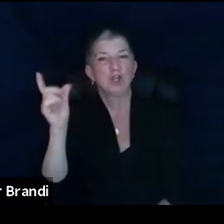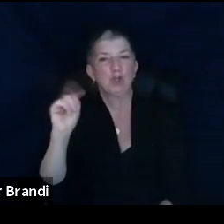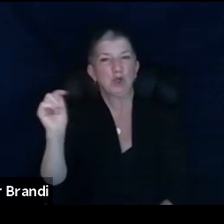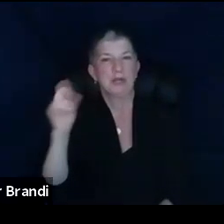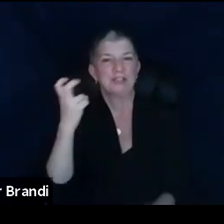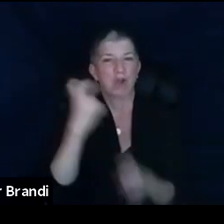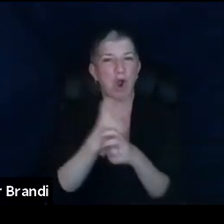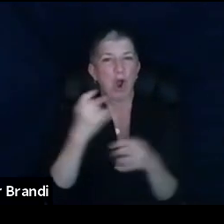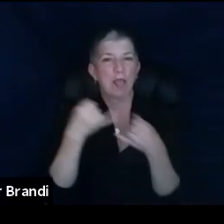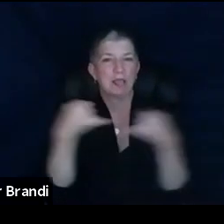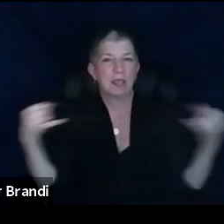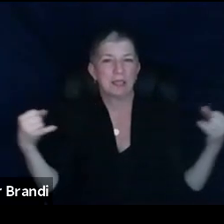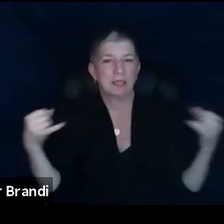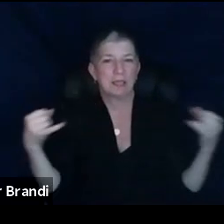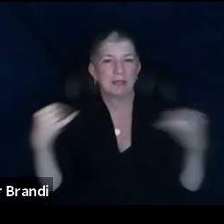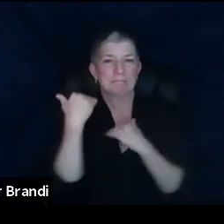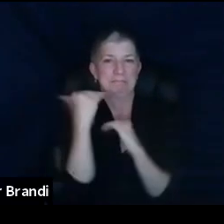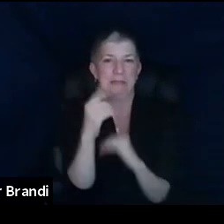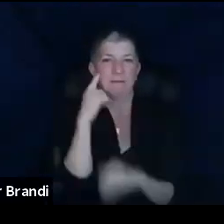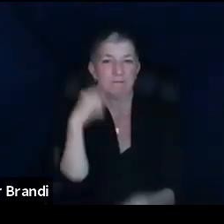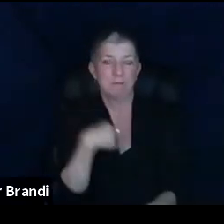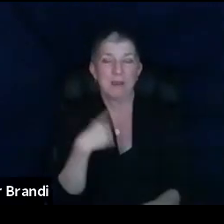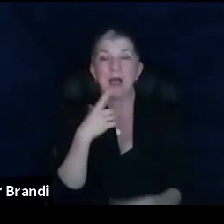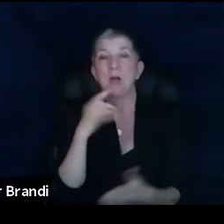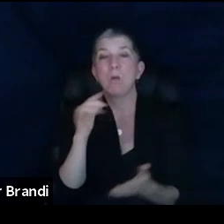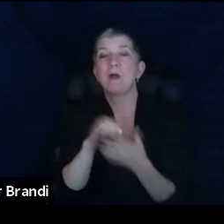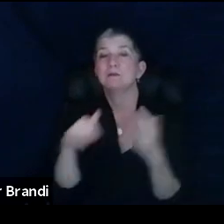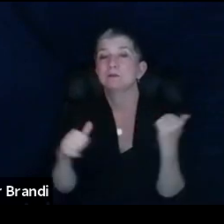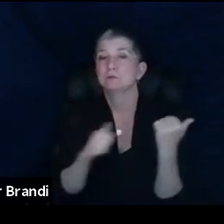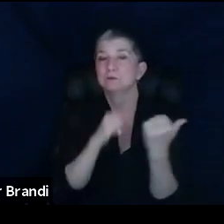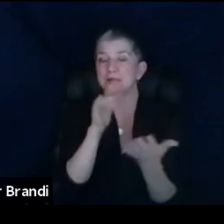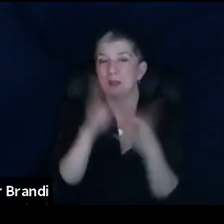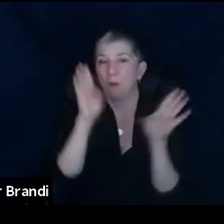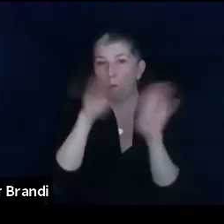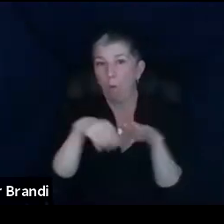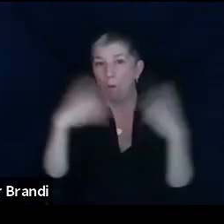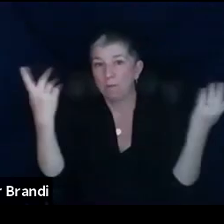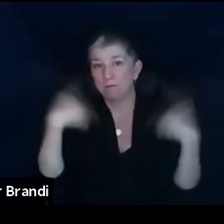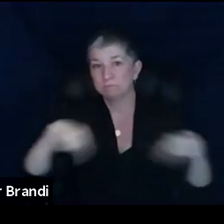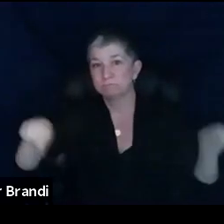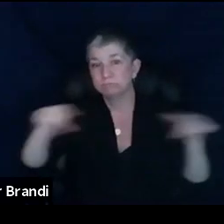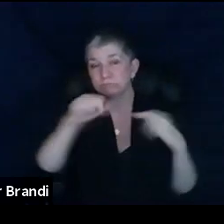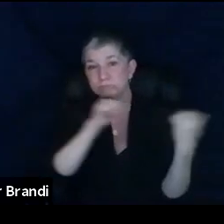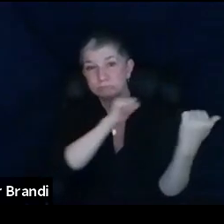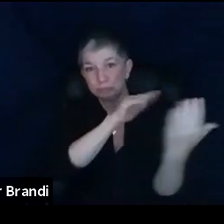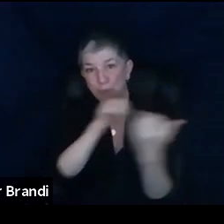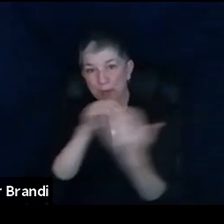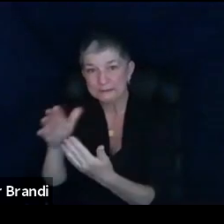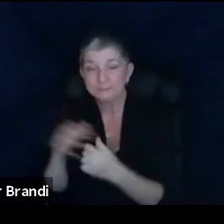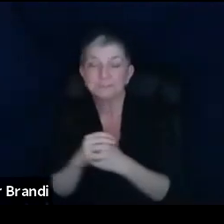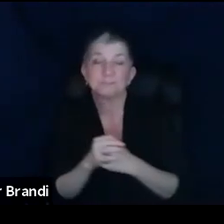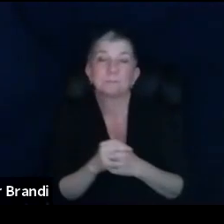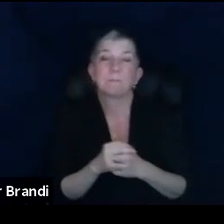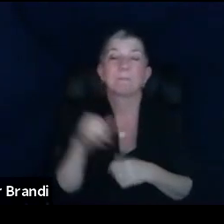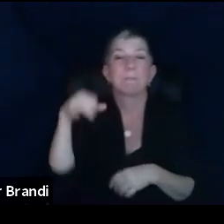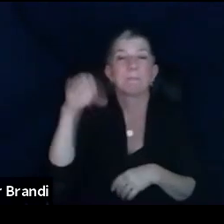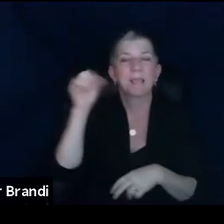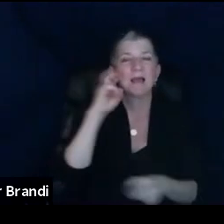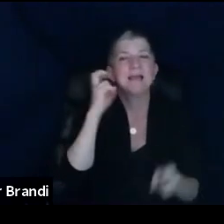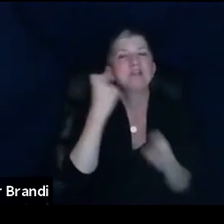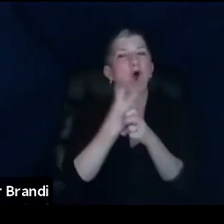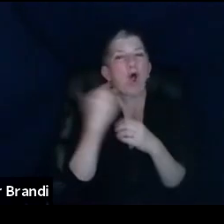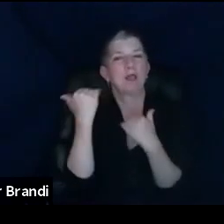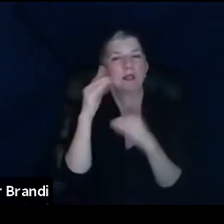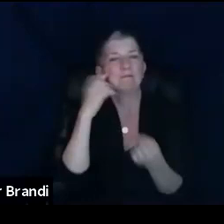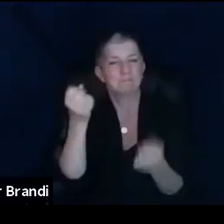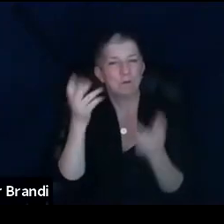me. And I wanted to address that really quickly and open it up for the rest of the panel to address. Yeah, that's a hard limit for a